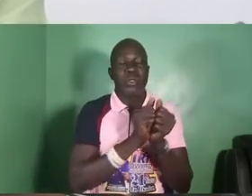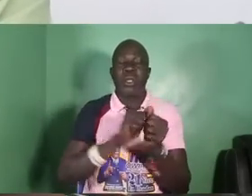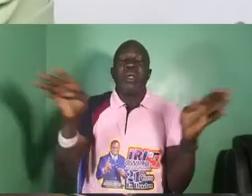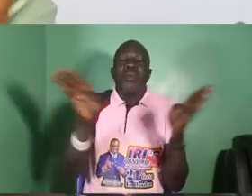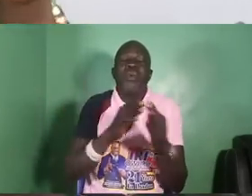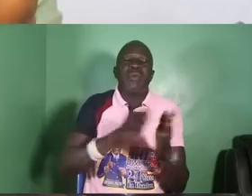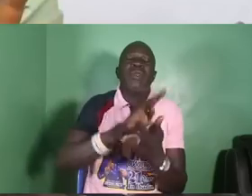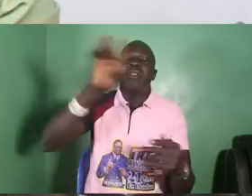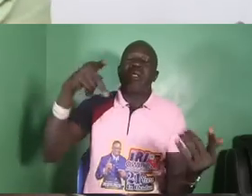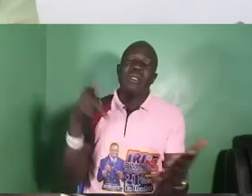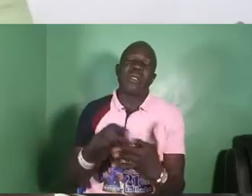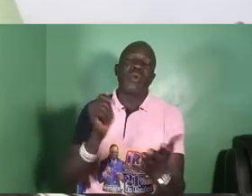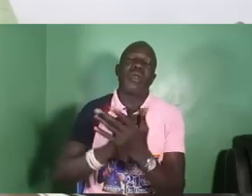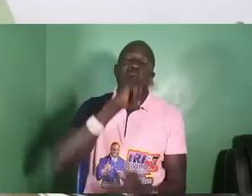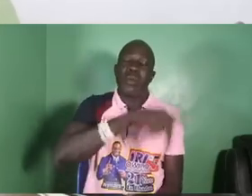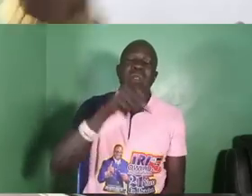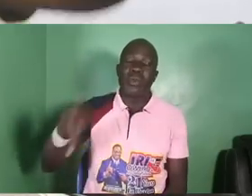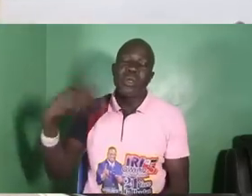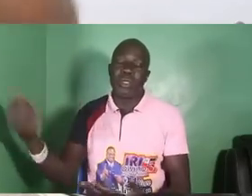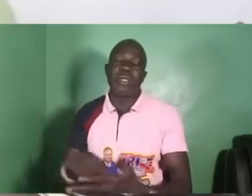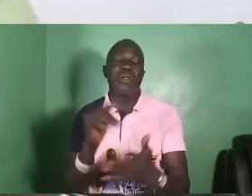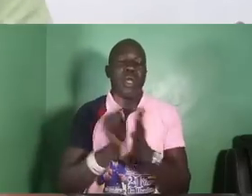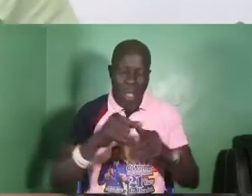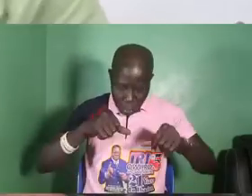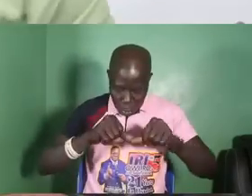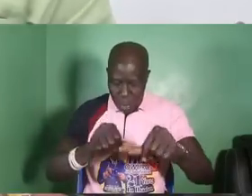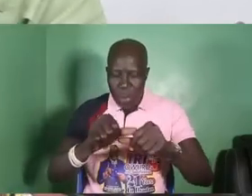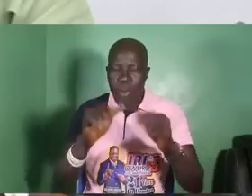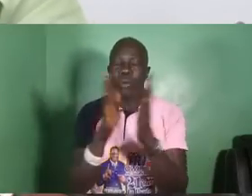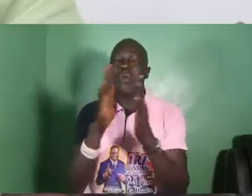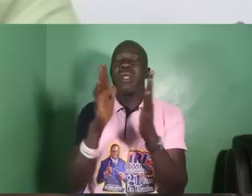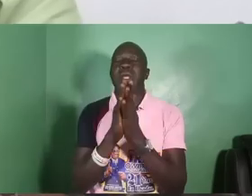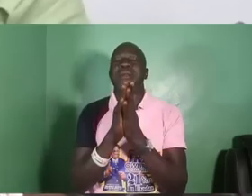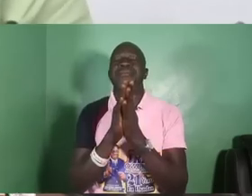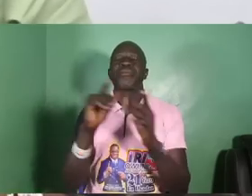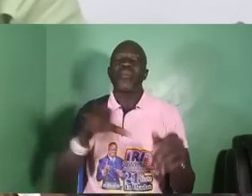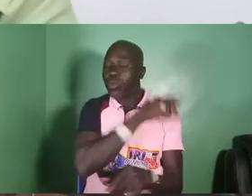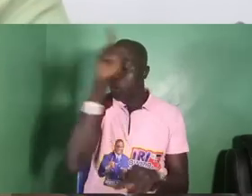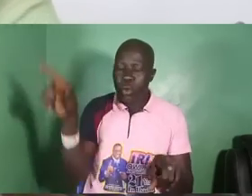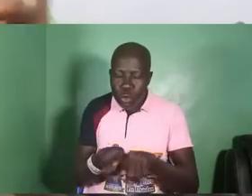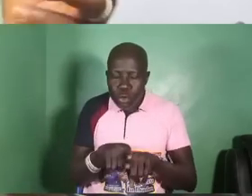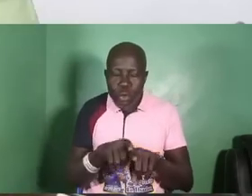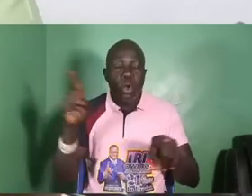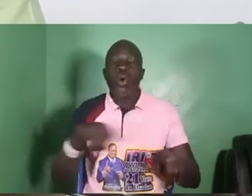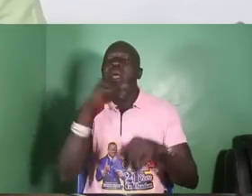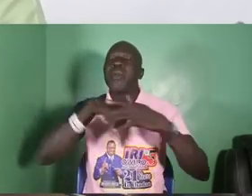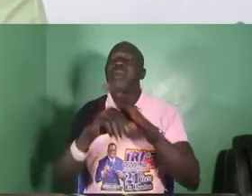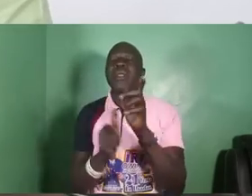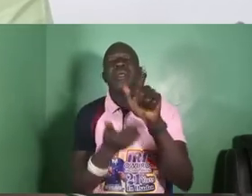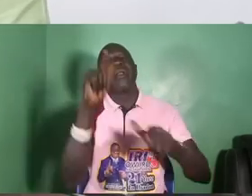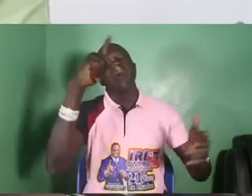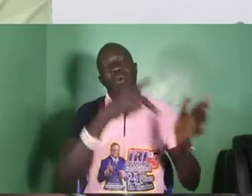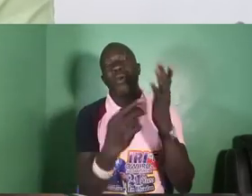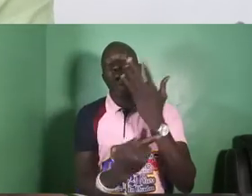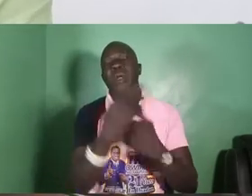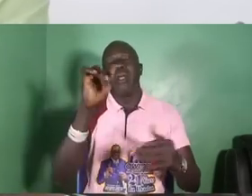passport. Baby, oh my belly for you. I'll pray for you. Ma, continue and do it. I'll continue the prayer. Also, now what day partner? Where we go to